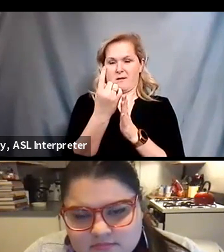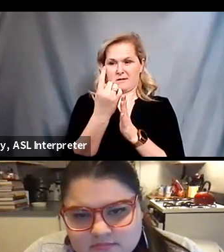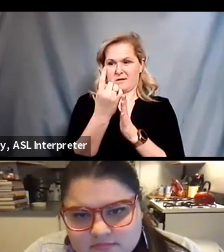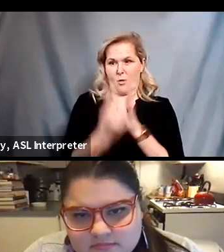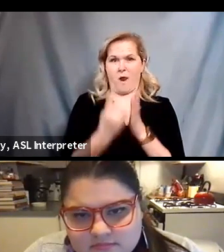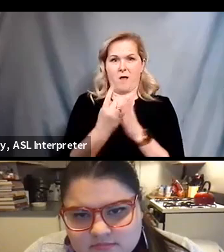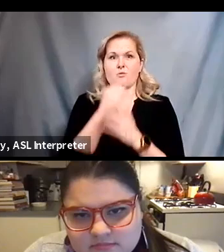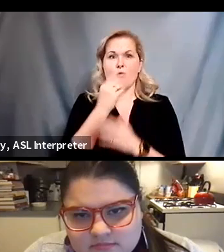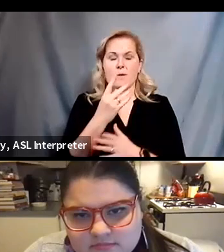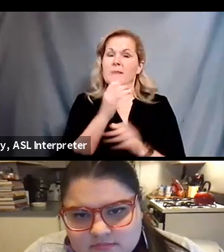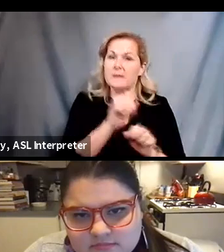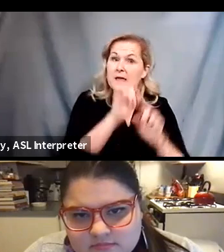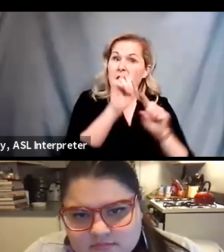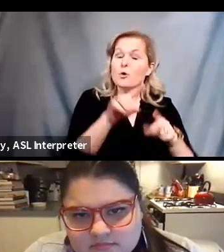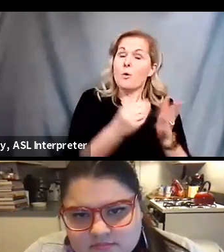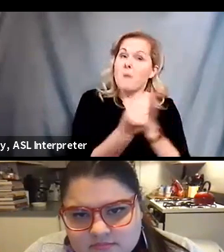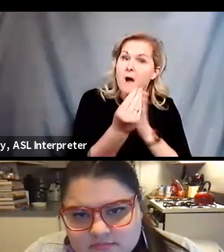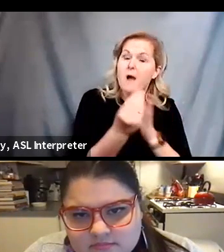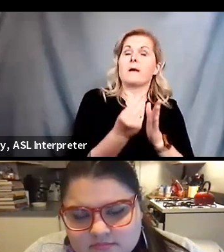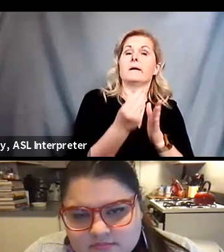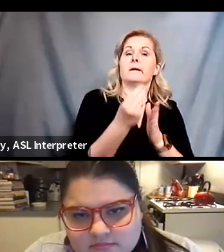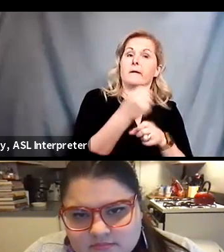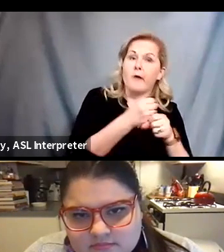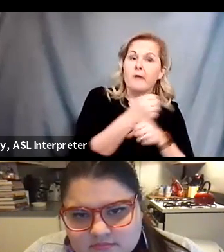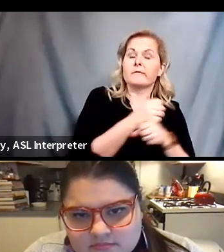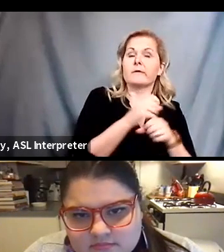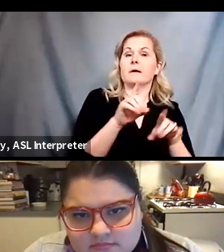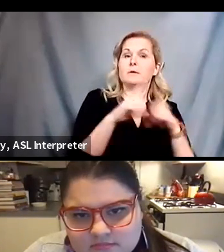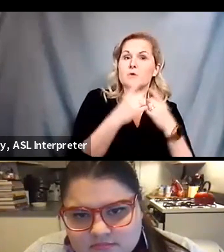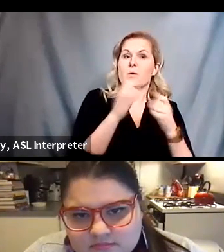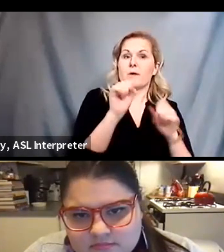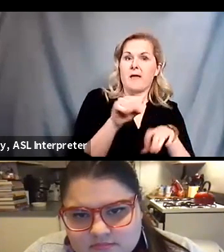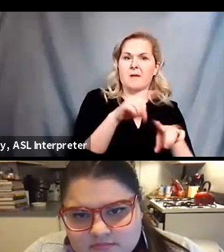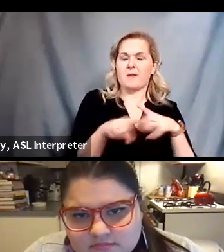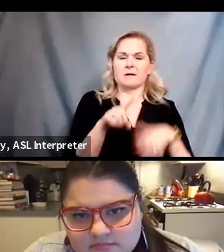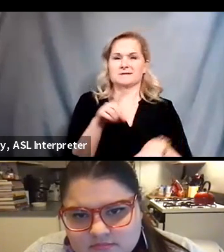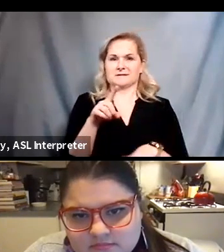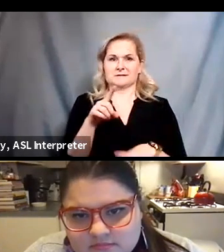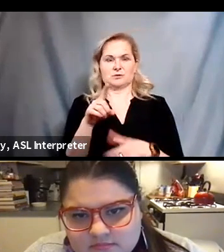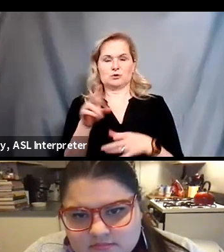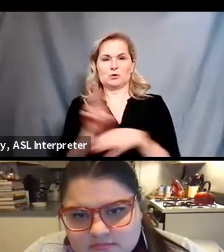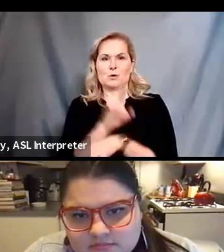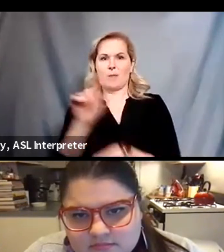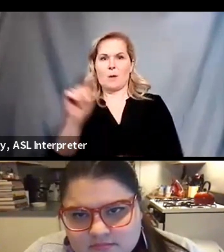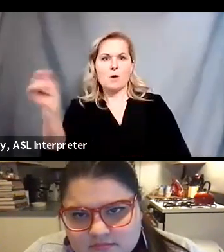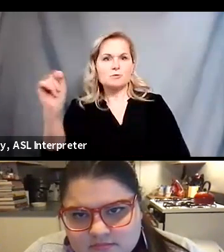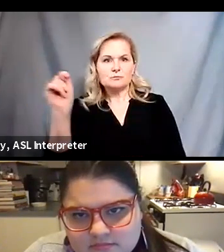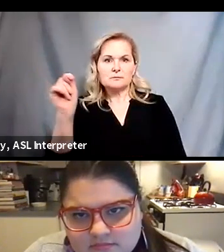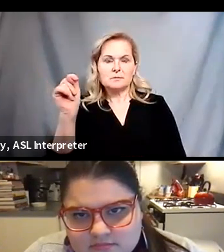But they can't go and buy the right to, you know, use a washroom.